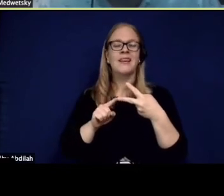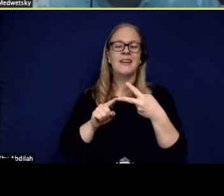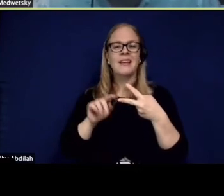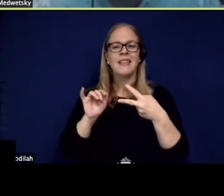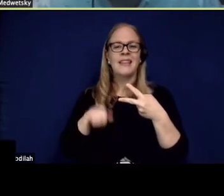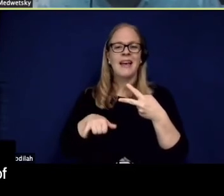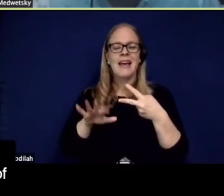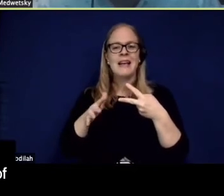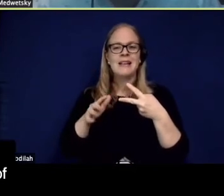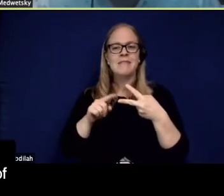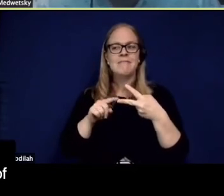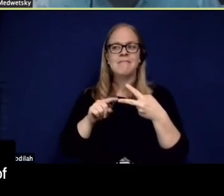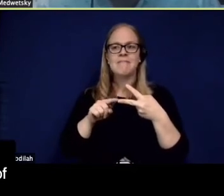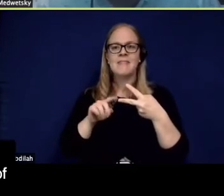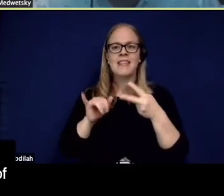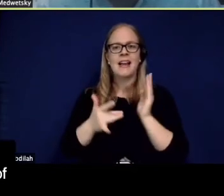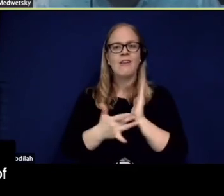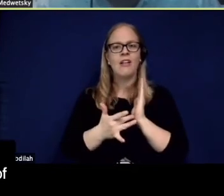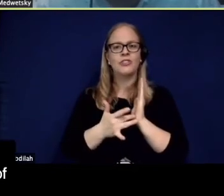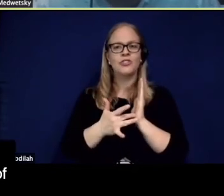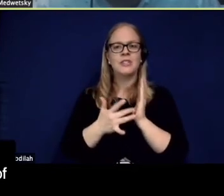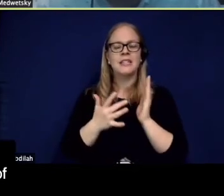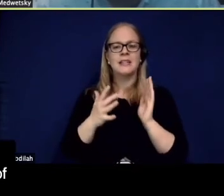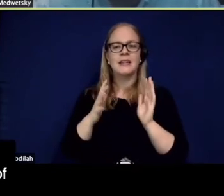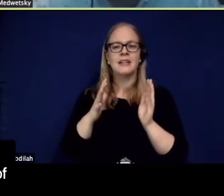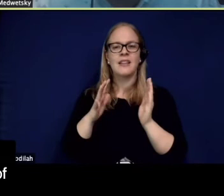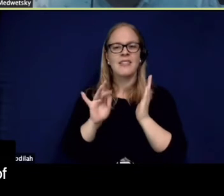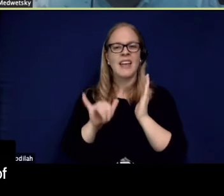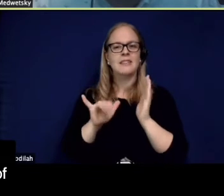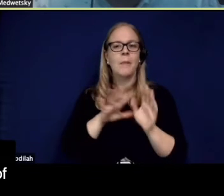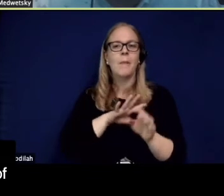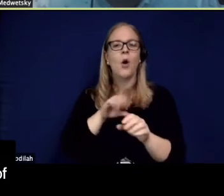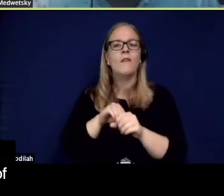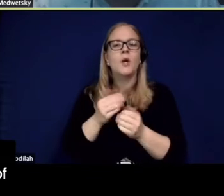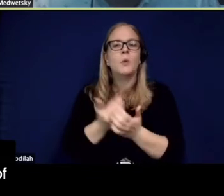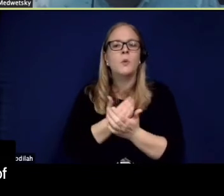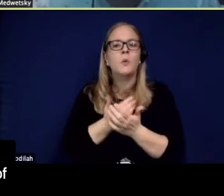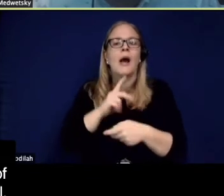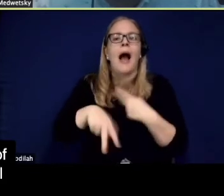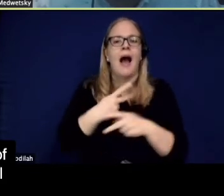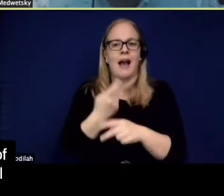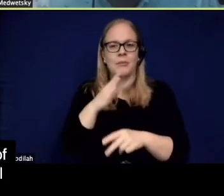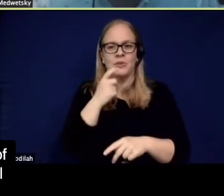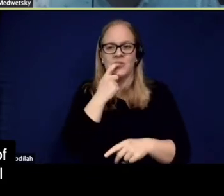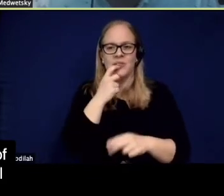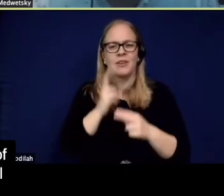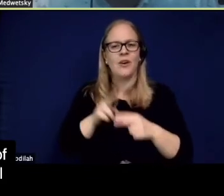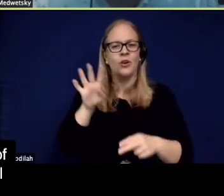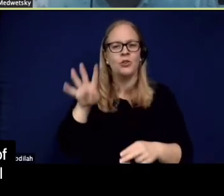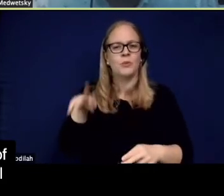kind of I'll talk about is 2.4 gigahertz transmission. And I'll talk about that too.